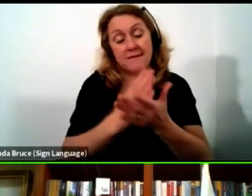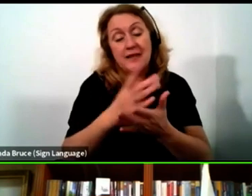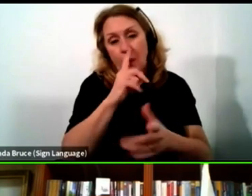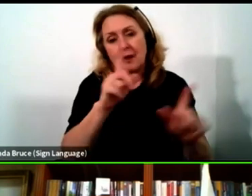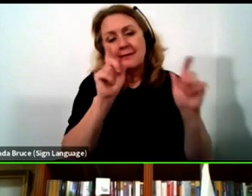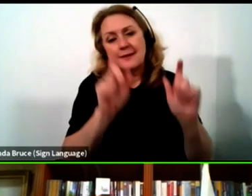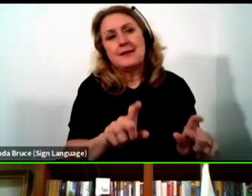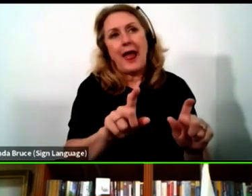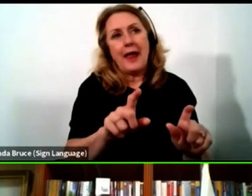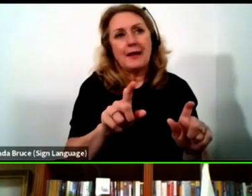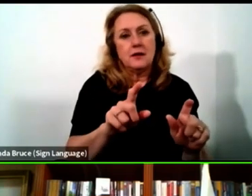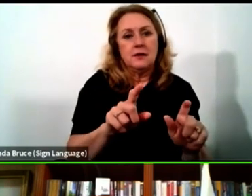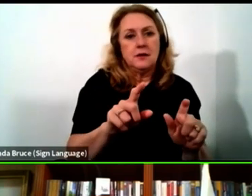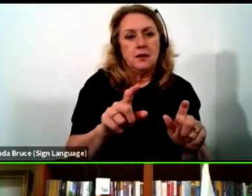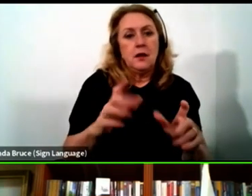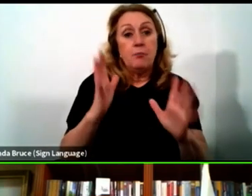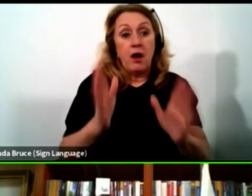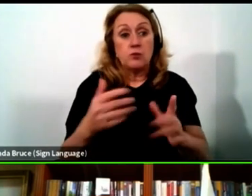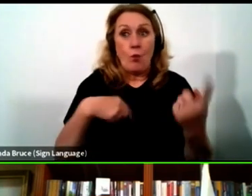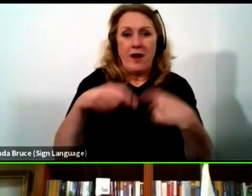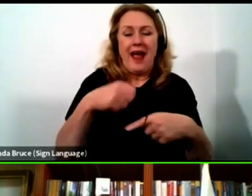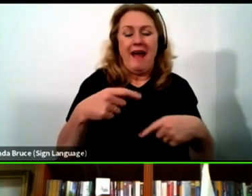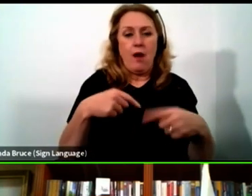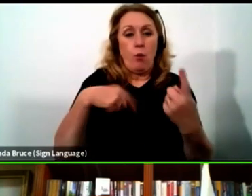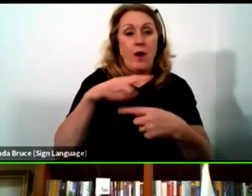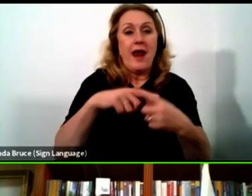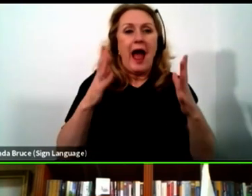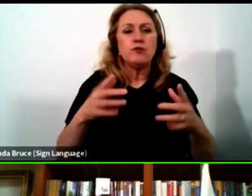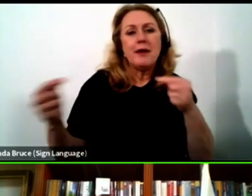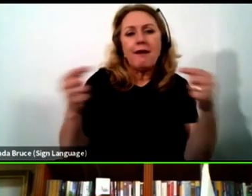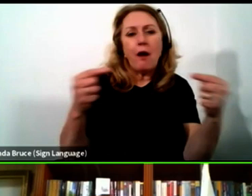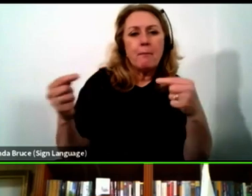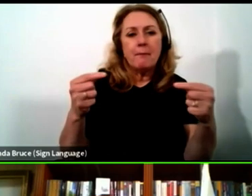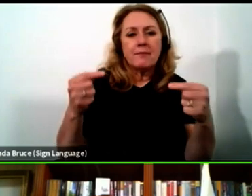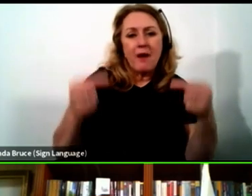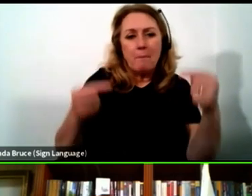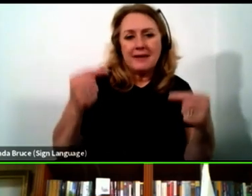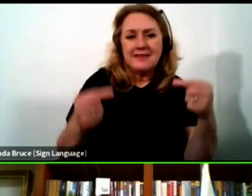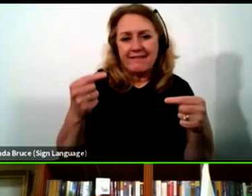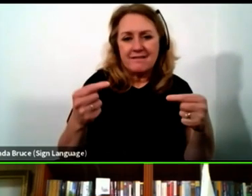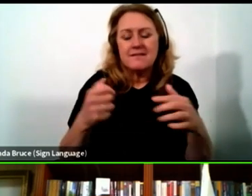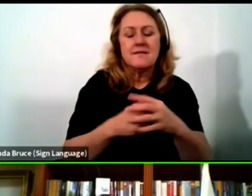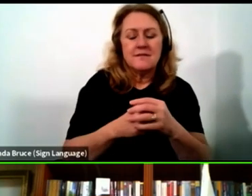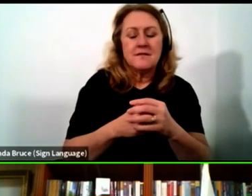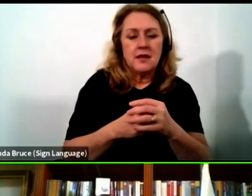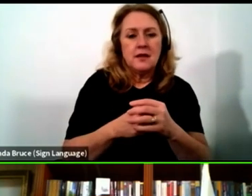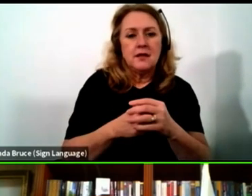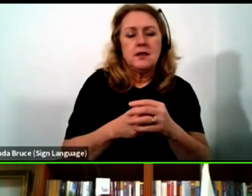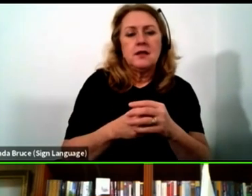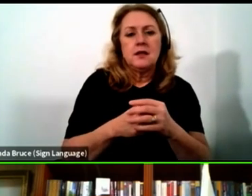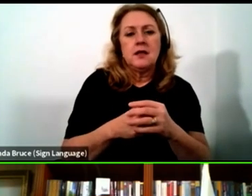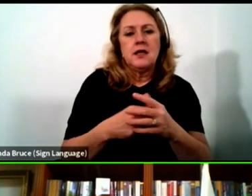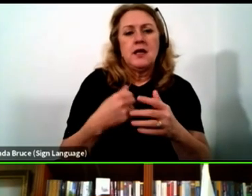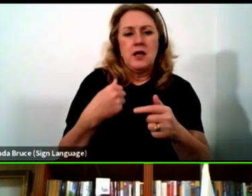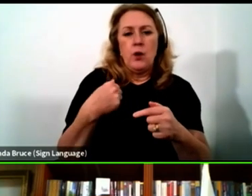the global market, you have to be really competitive. And for Africa to be competitive, we have to deal with the atomistic,